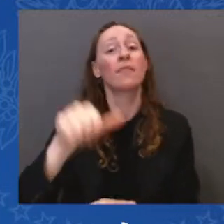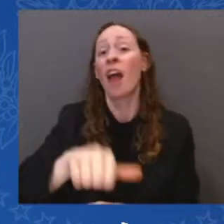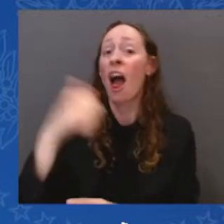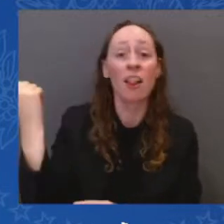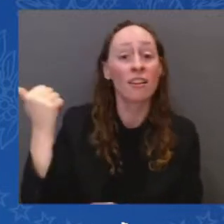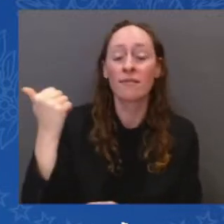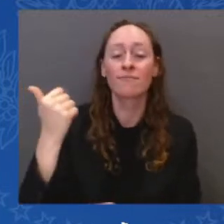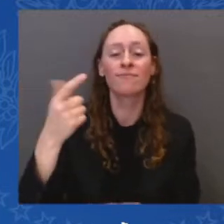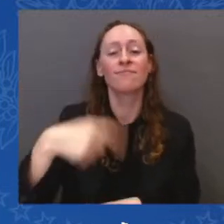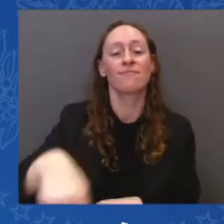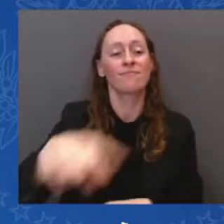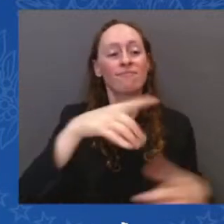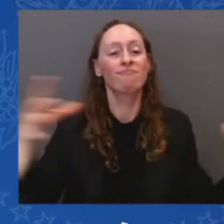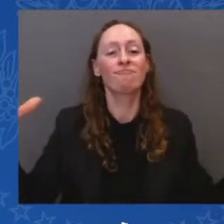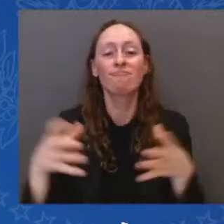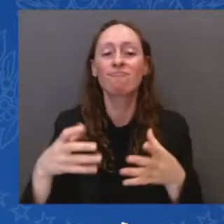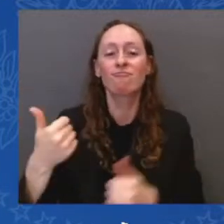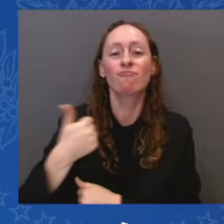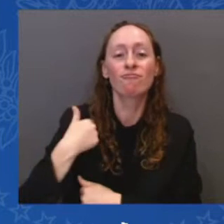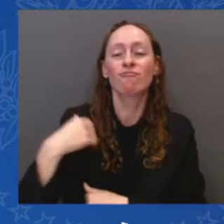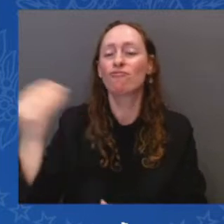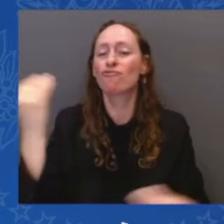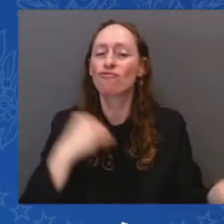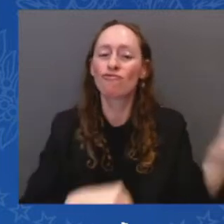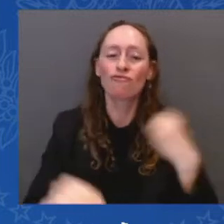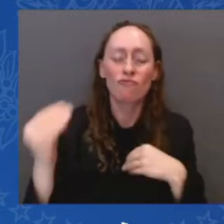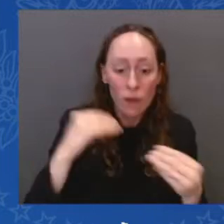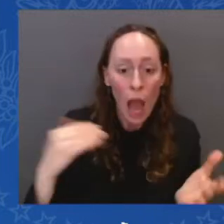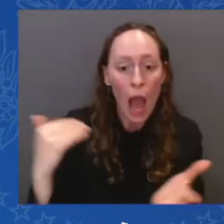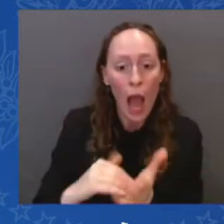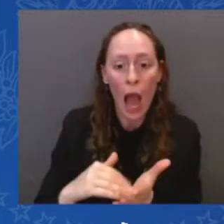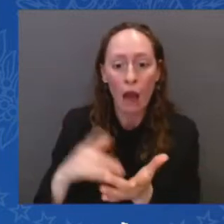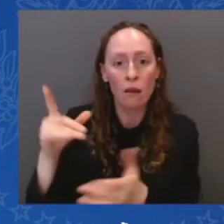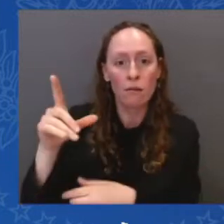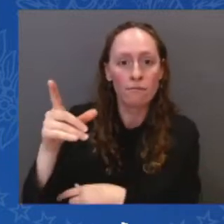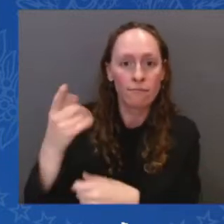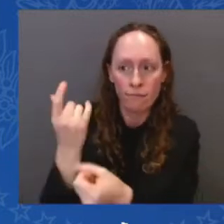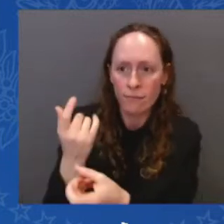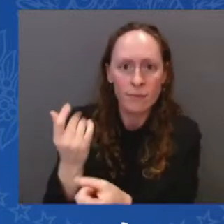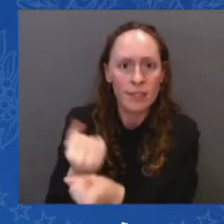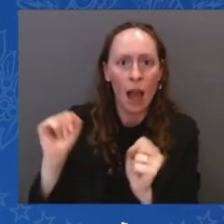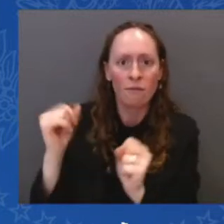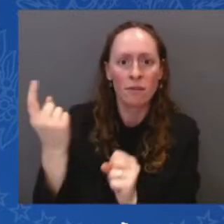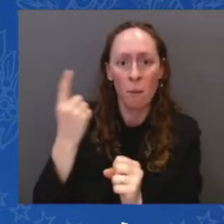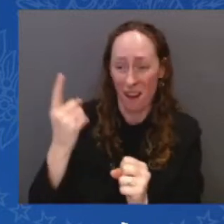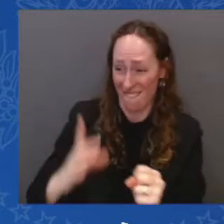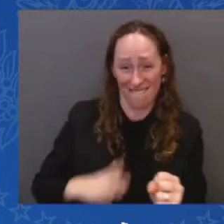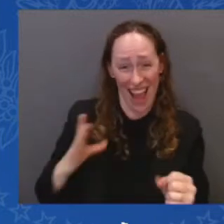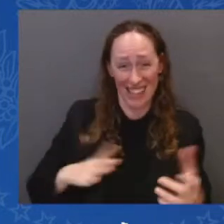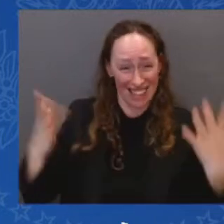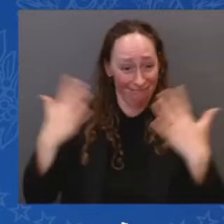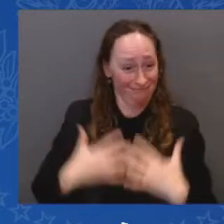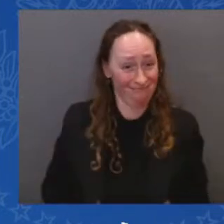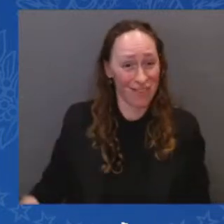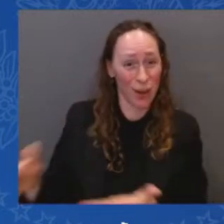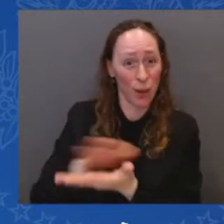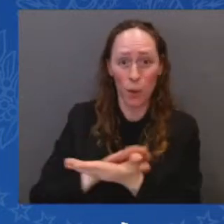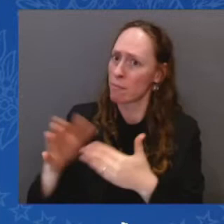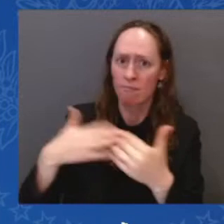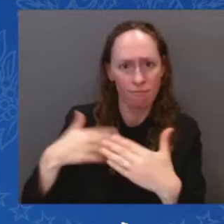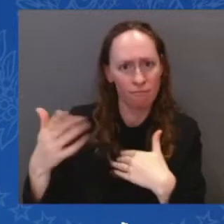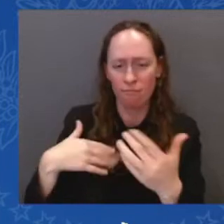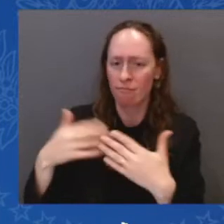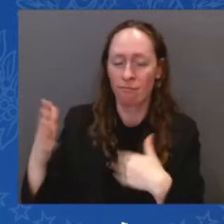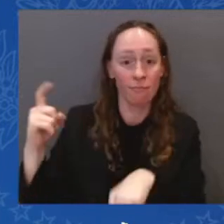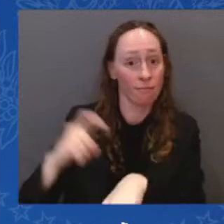And for too many times to count, she's been a lifesaver for Mark and their family. While he was